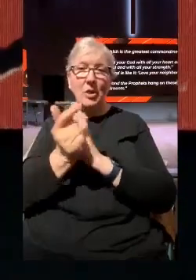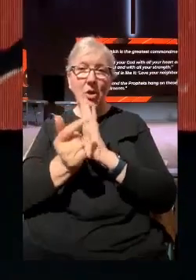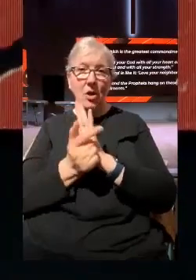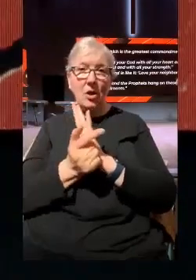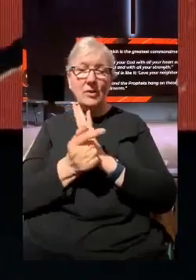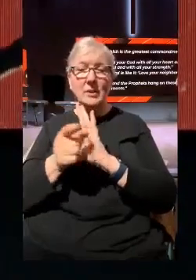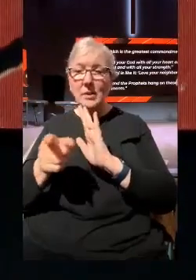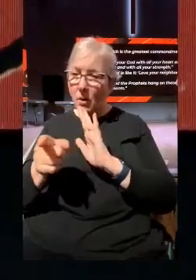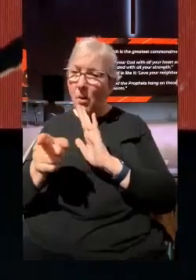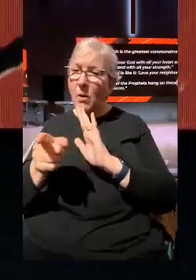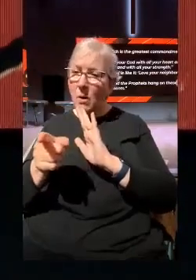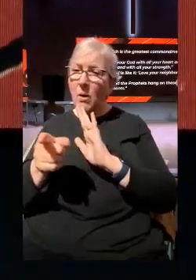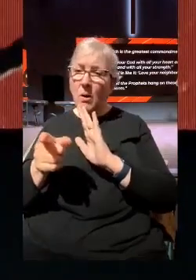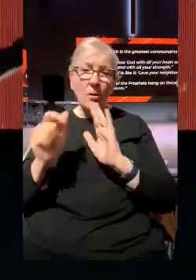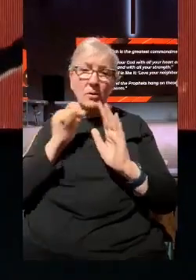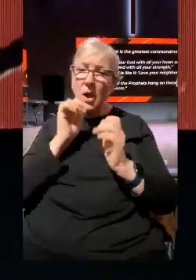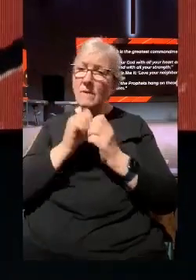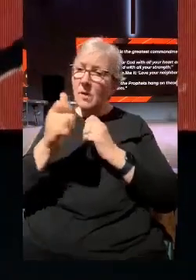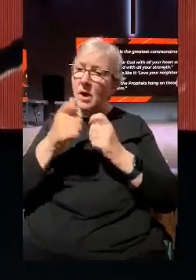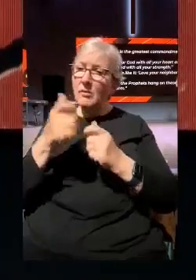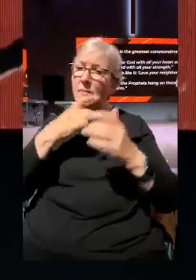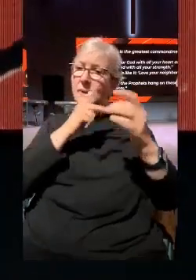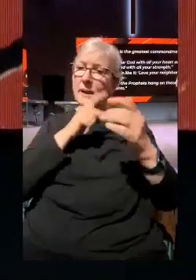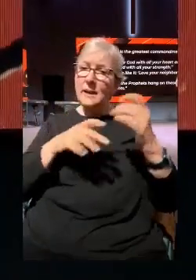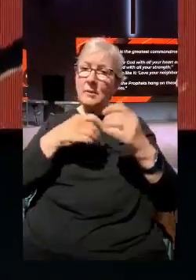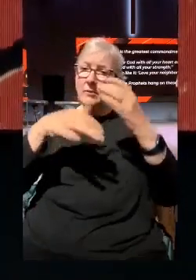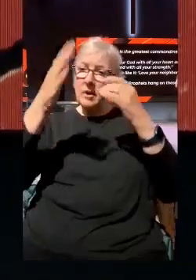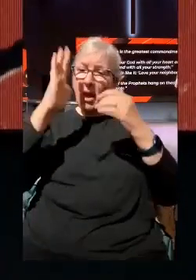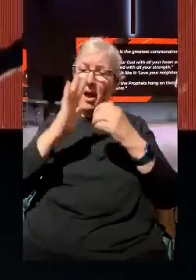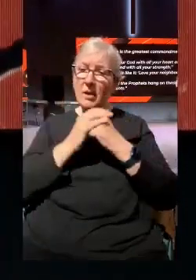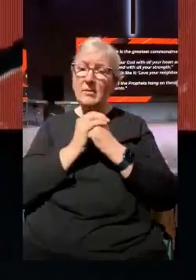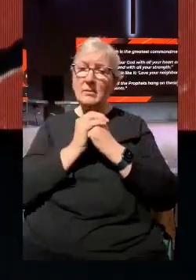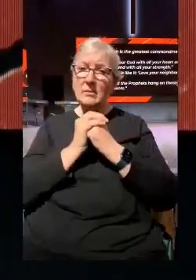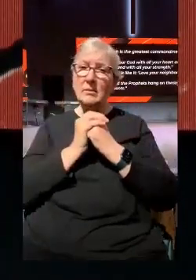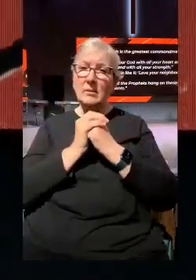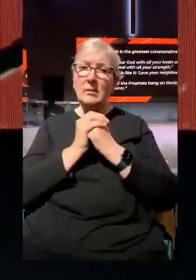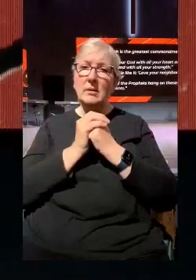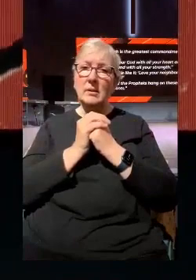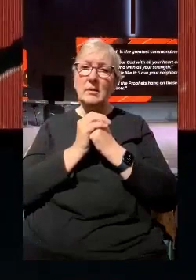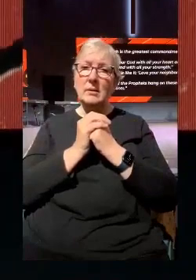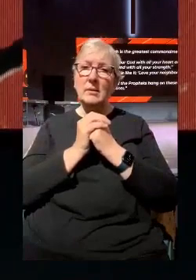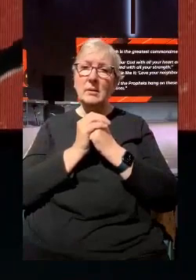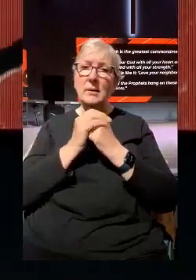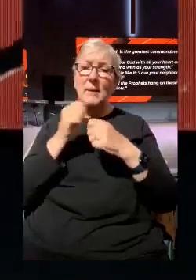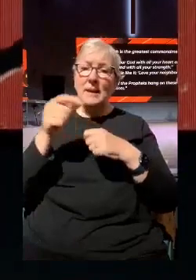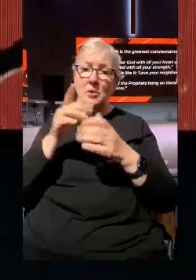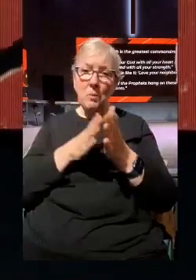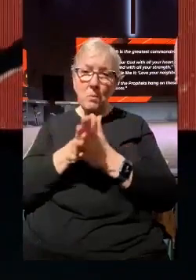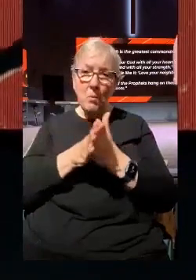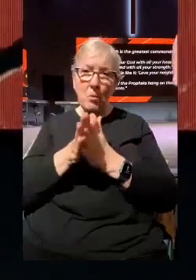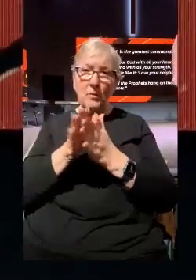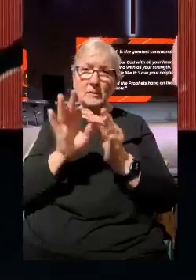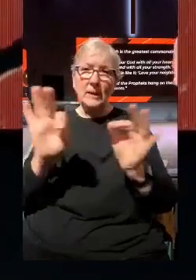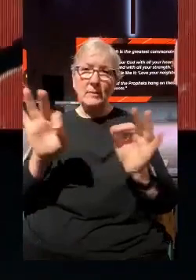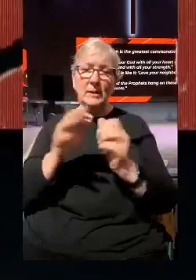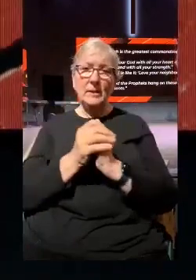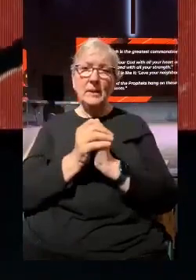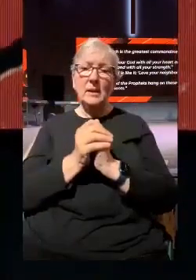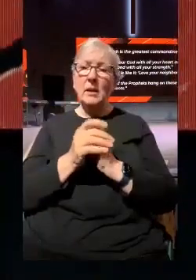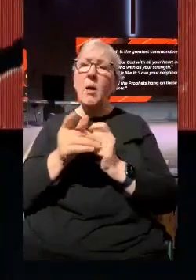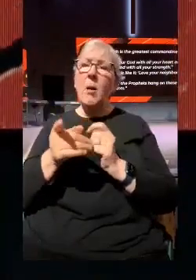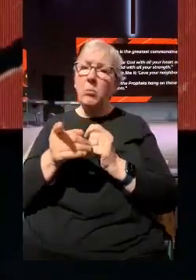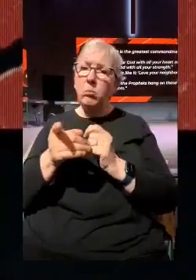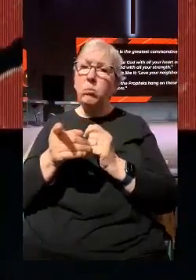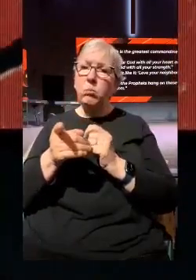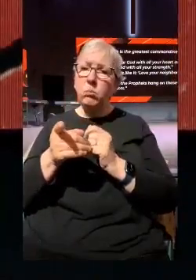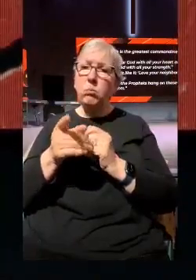are not far from the kingdom of God, he's making his own loaded statement. Theoretically, you get it. You